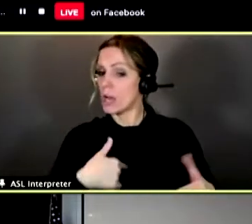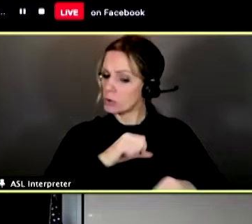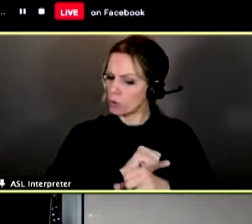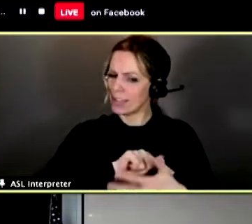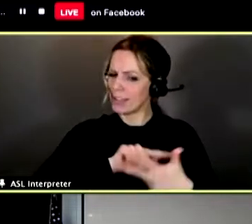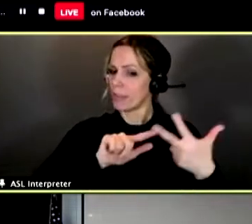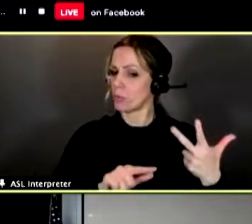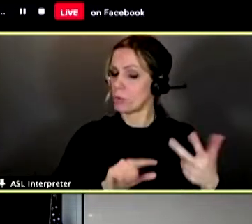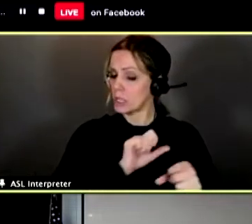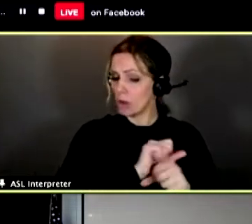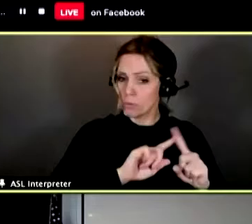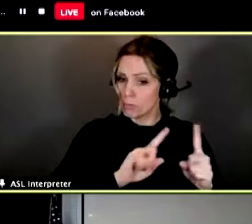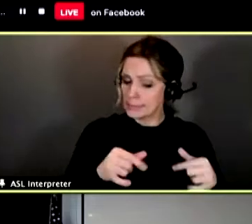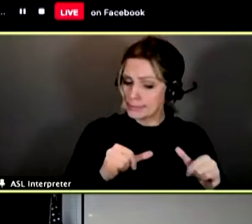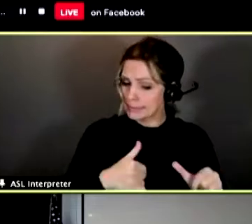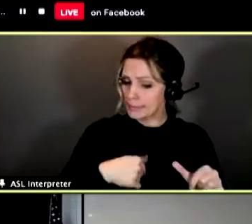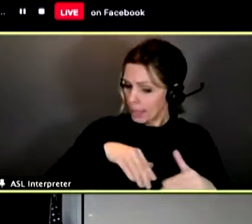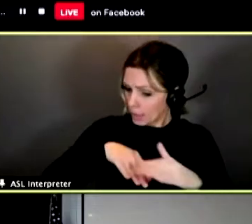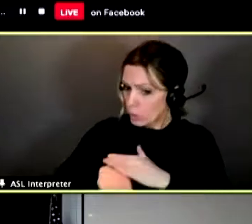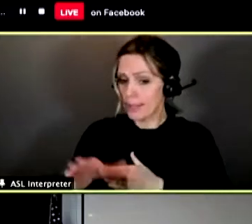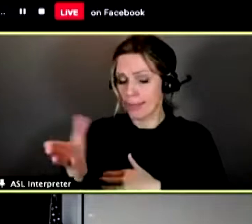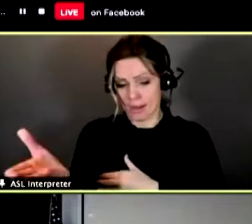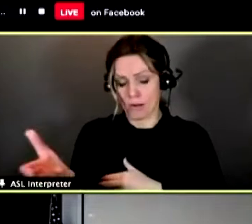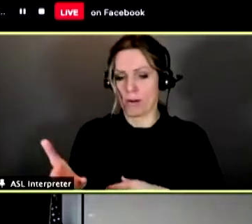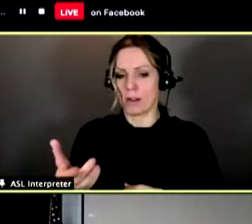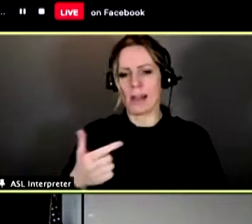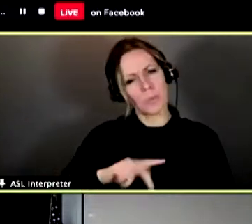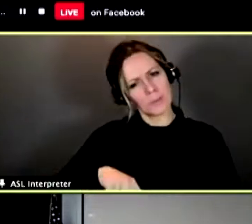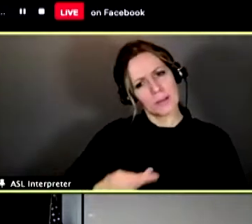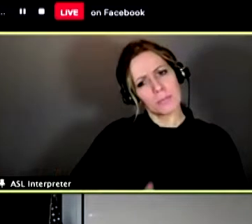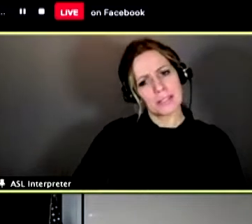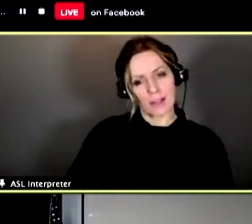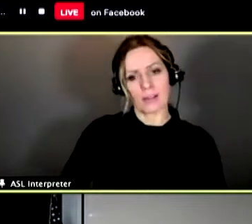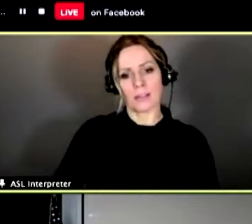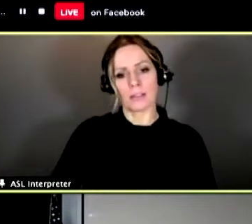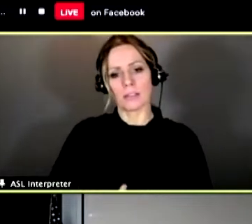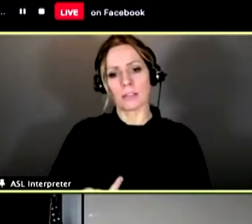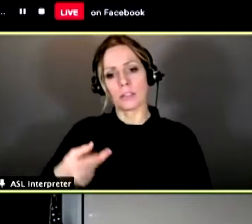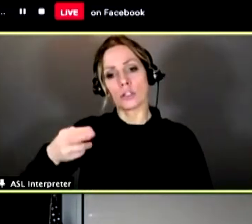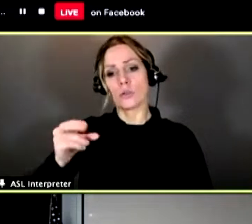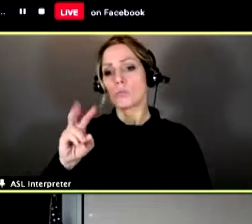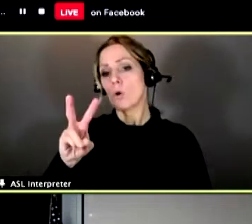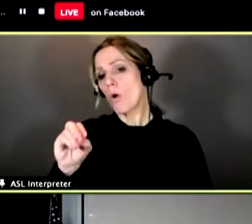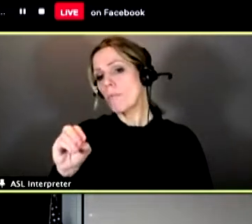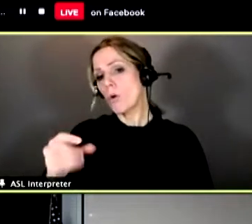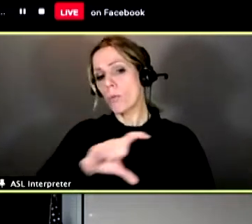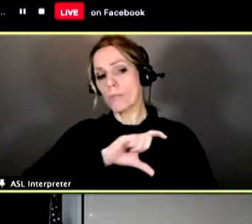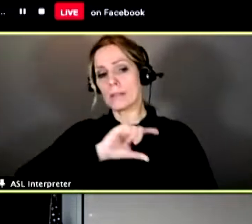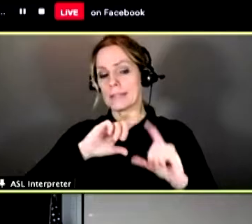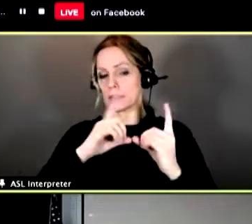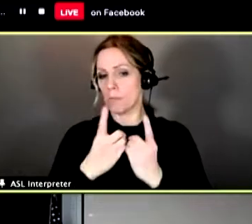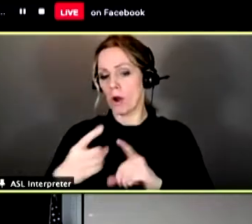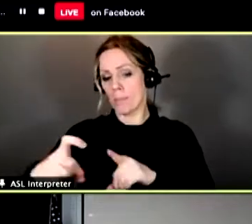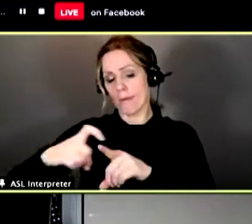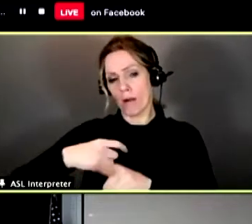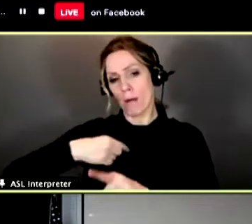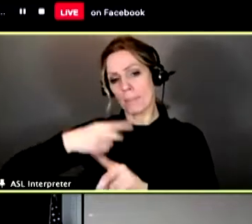called me. It was maybe a month later or 2 months later, and told me that they found her